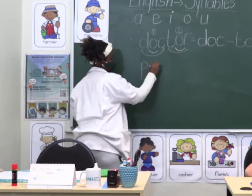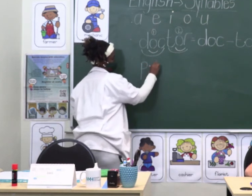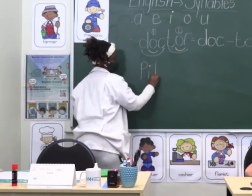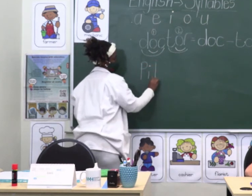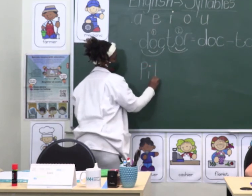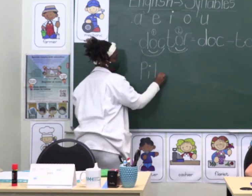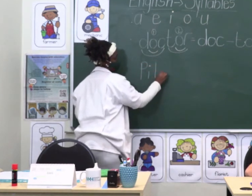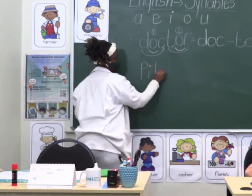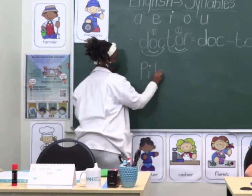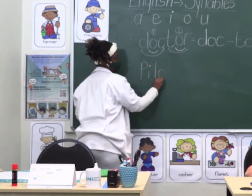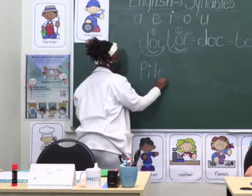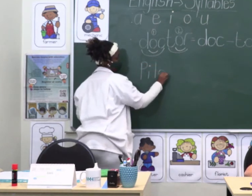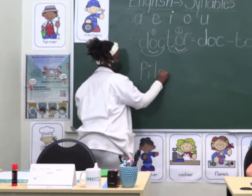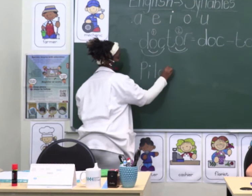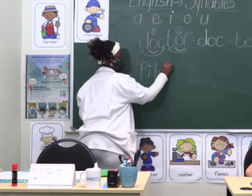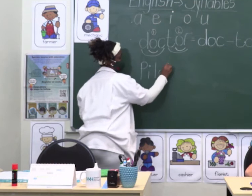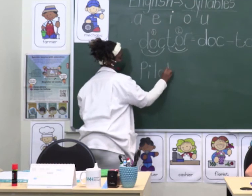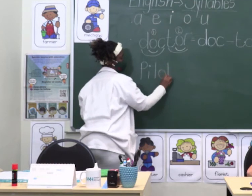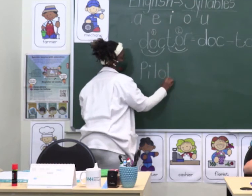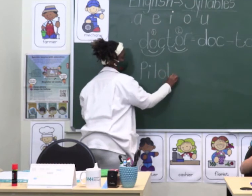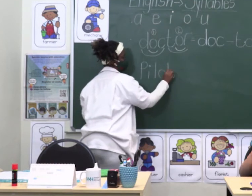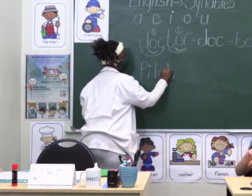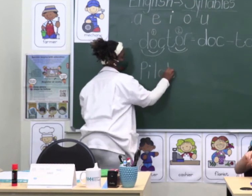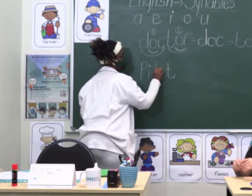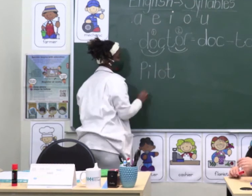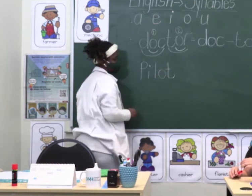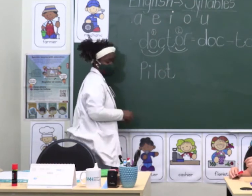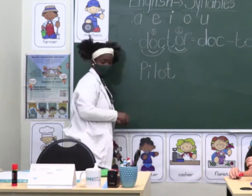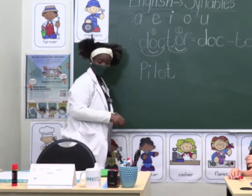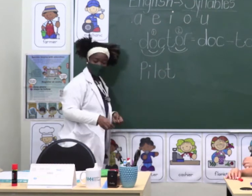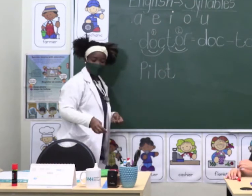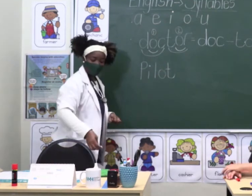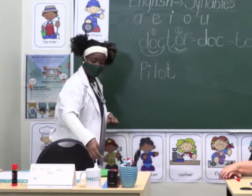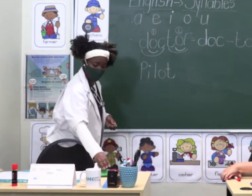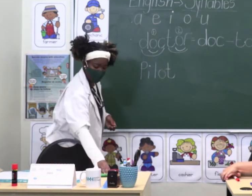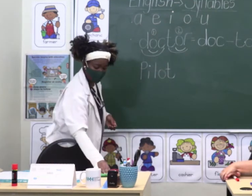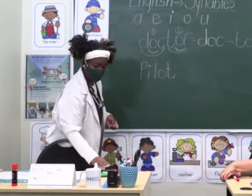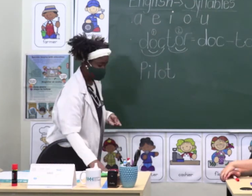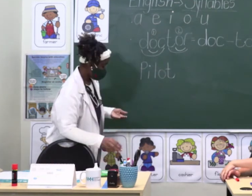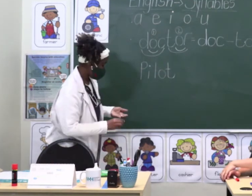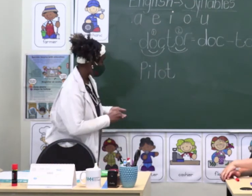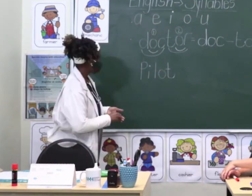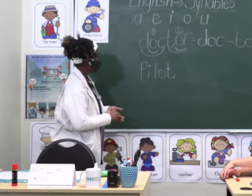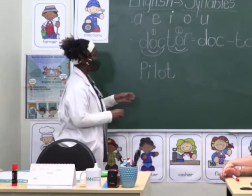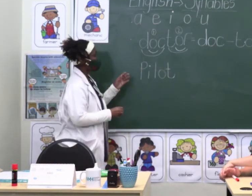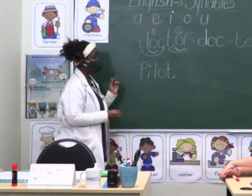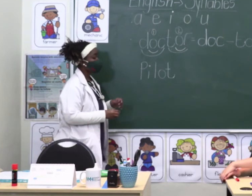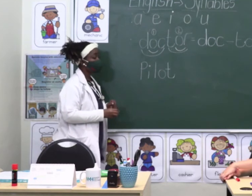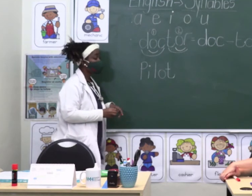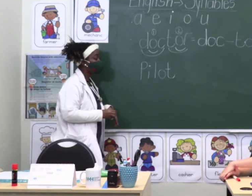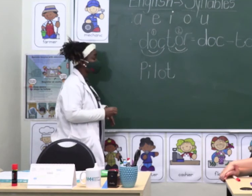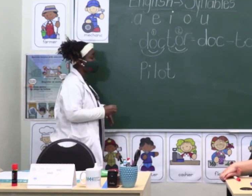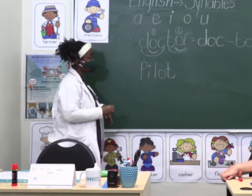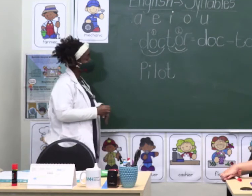Pilot. Have a look here, Landre. Pilot. All right. Now we